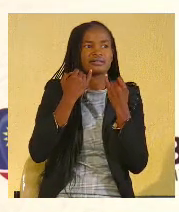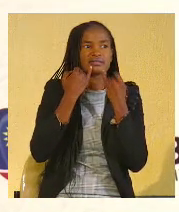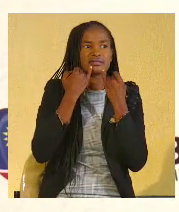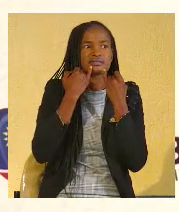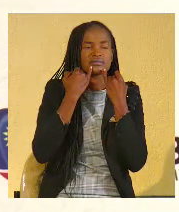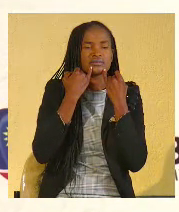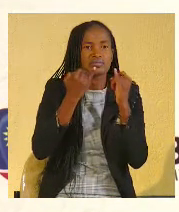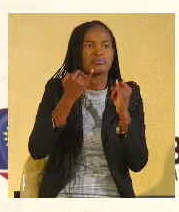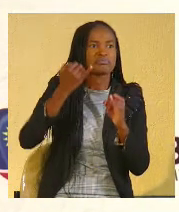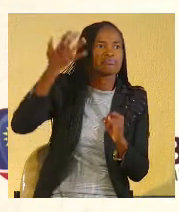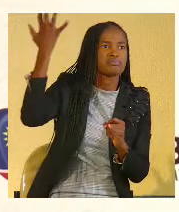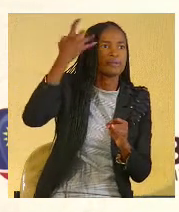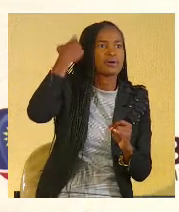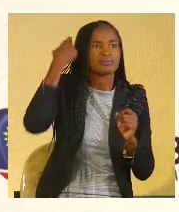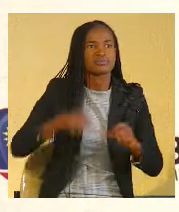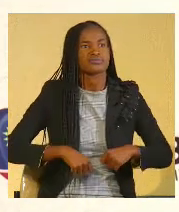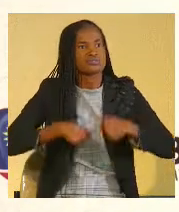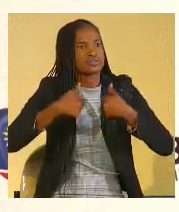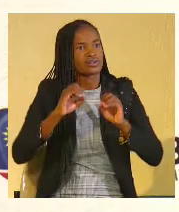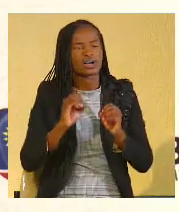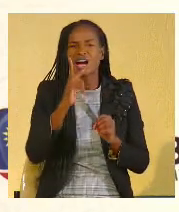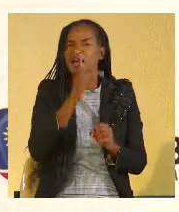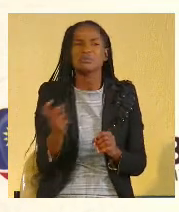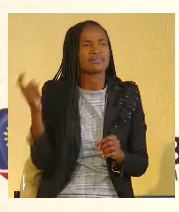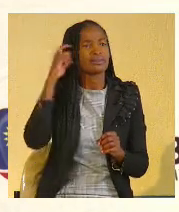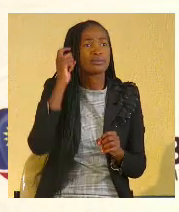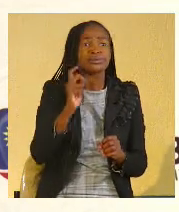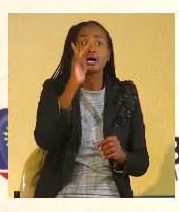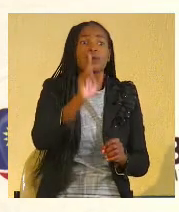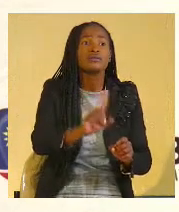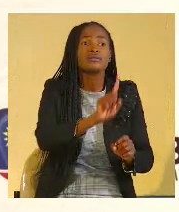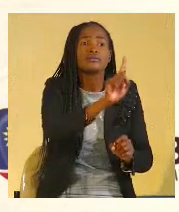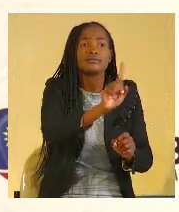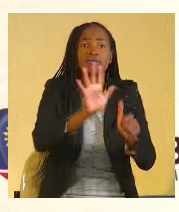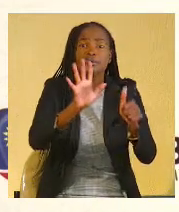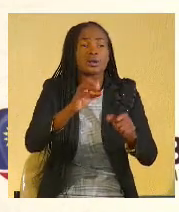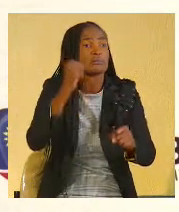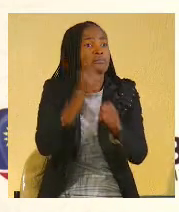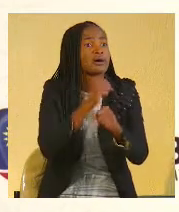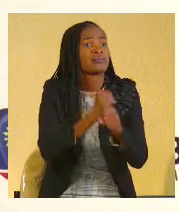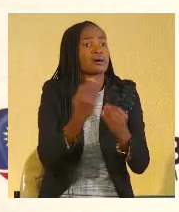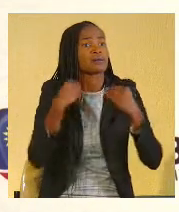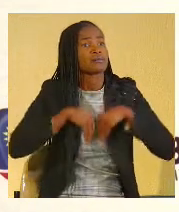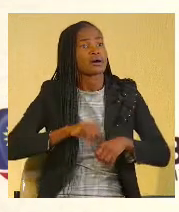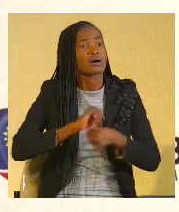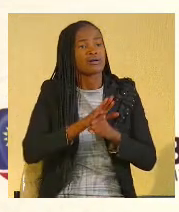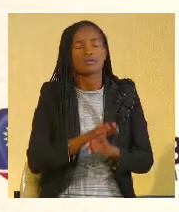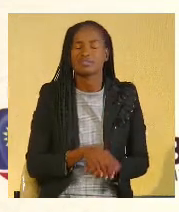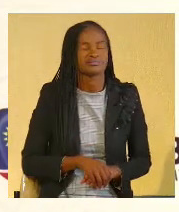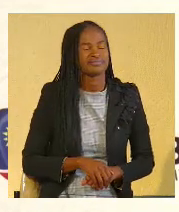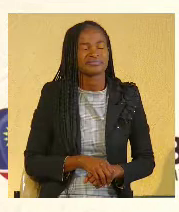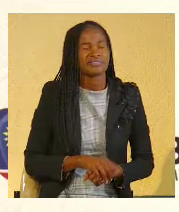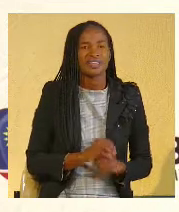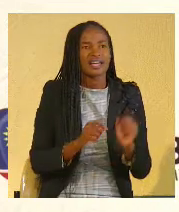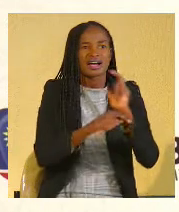not gauging with what has actually been happening from the Ministry of Health side and government side to try to fight